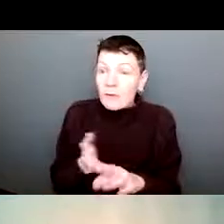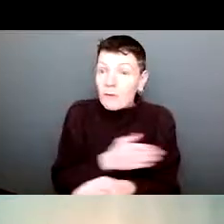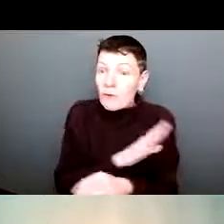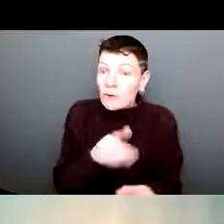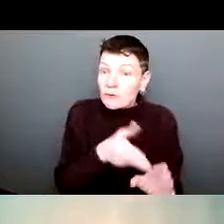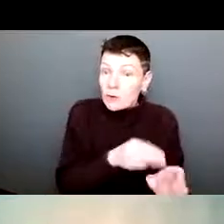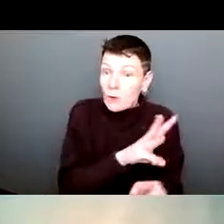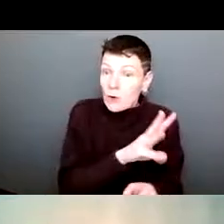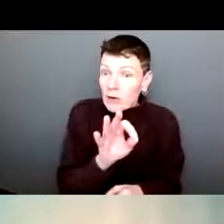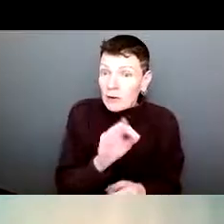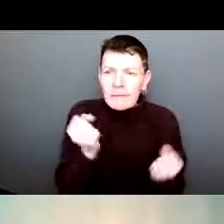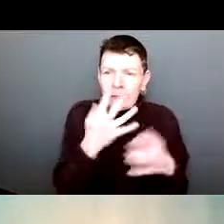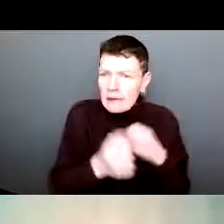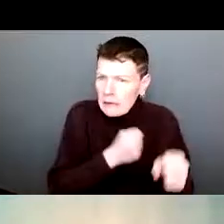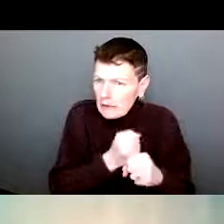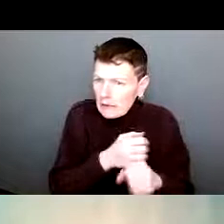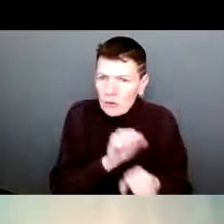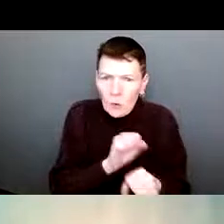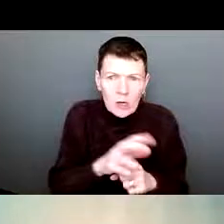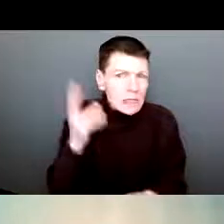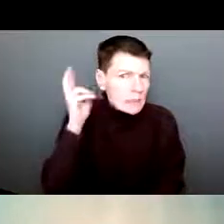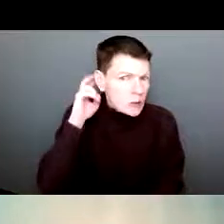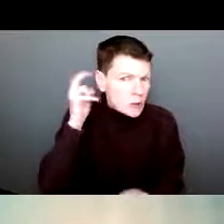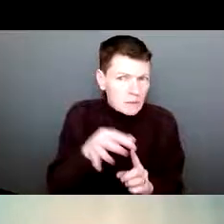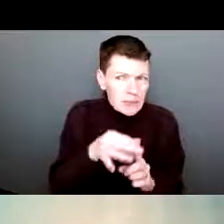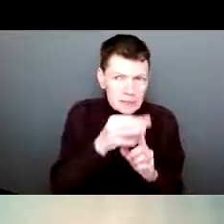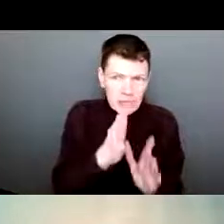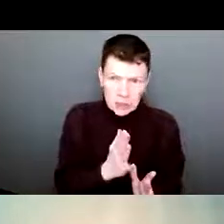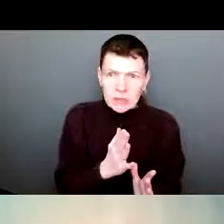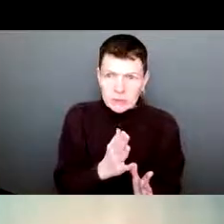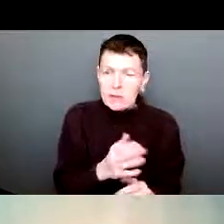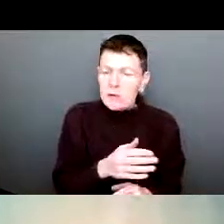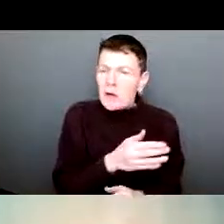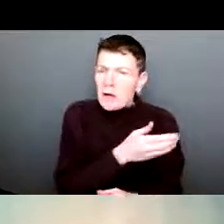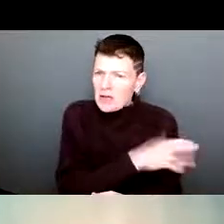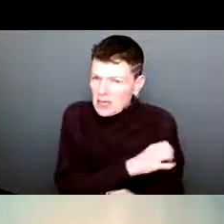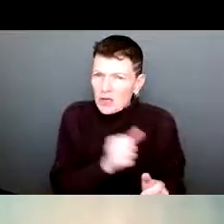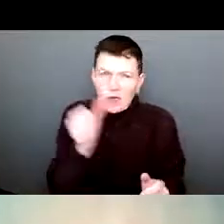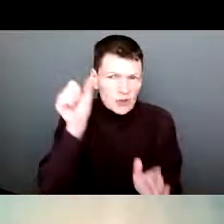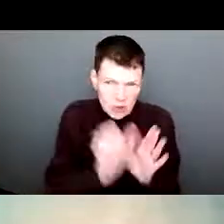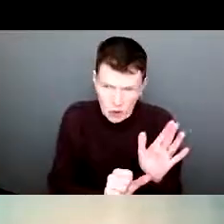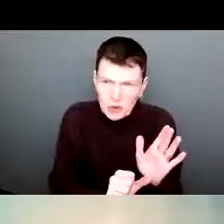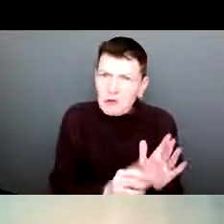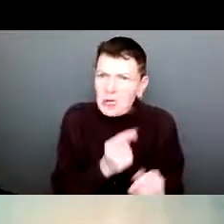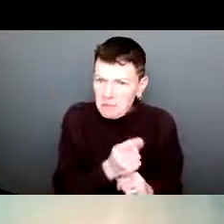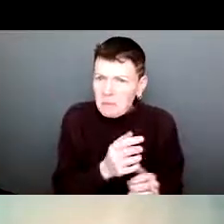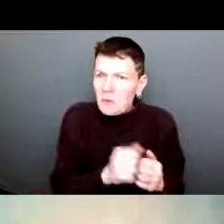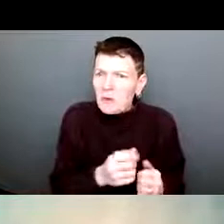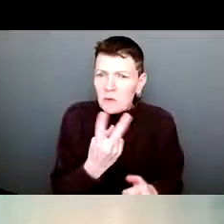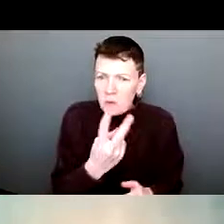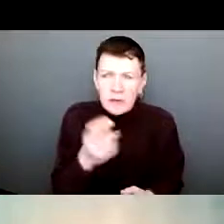several years working as a cochlear implant specialist, both on the clinical and surgical side with one of the cochlear